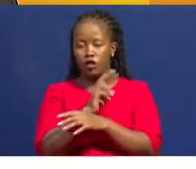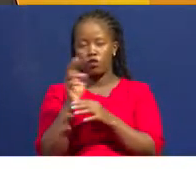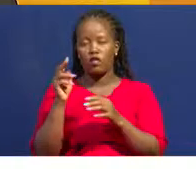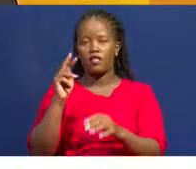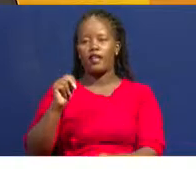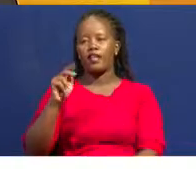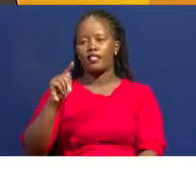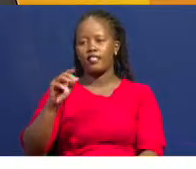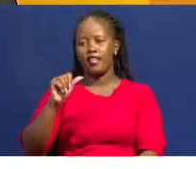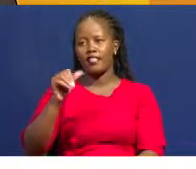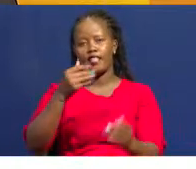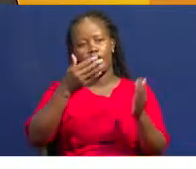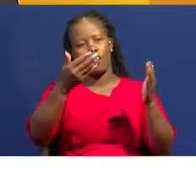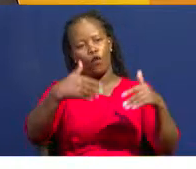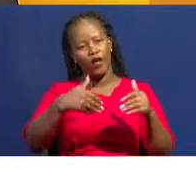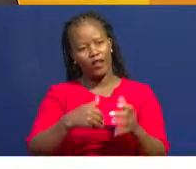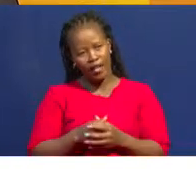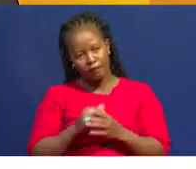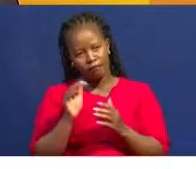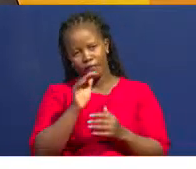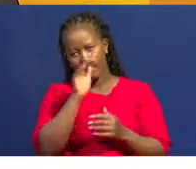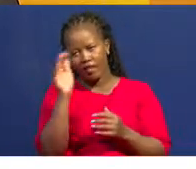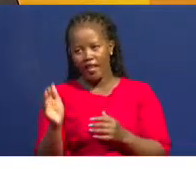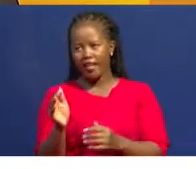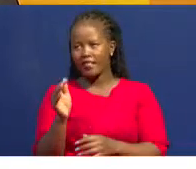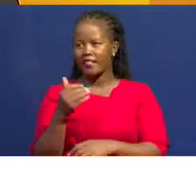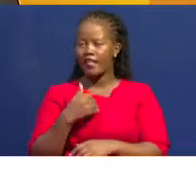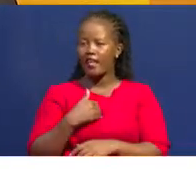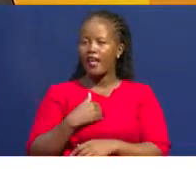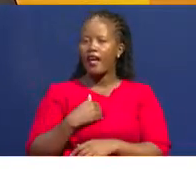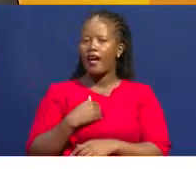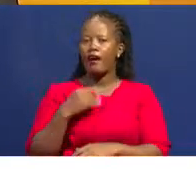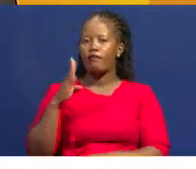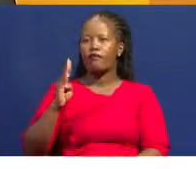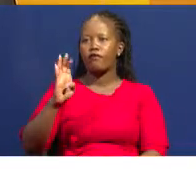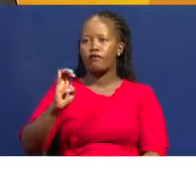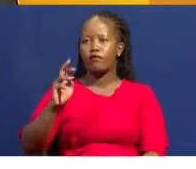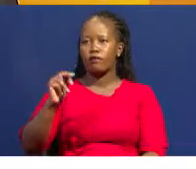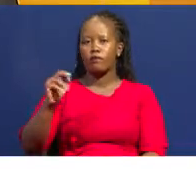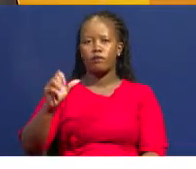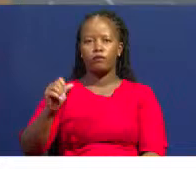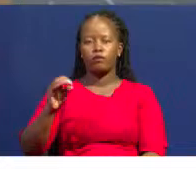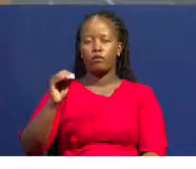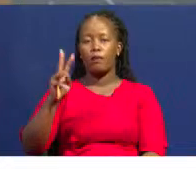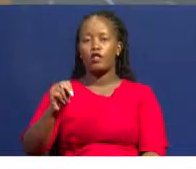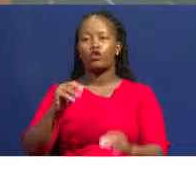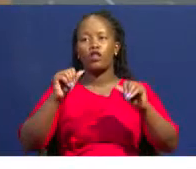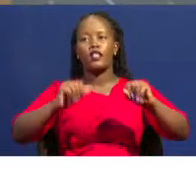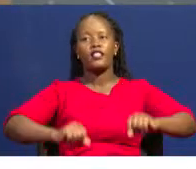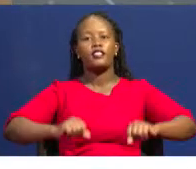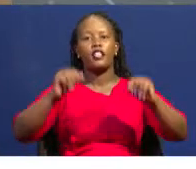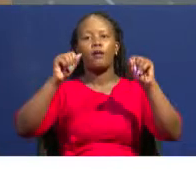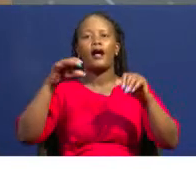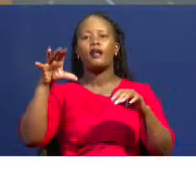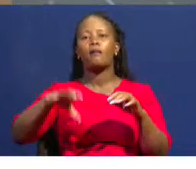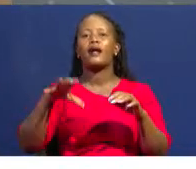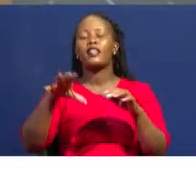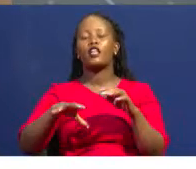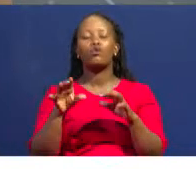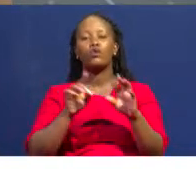engineer. Thank you so much. Just next to him, we have Benson Mwenda, who is the Chairman, Matatu Transport Vehicle